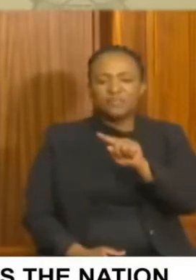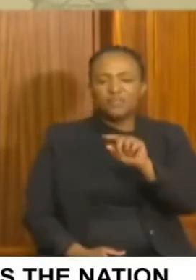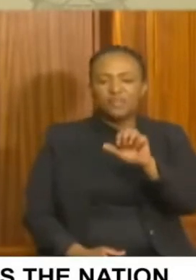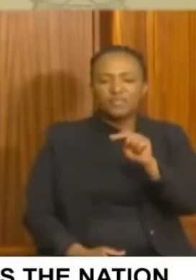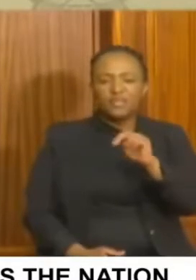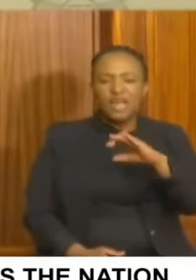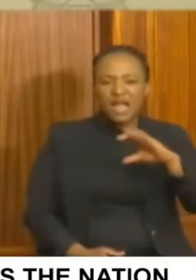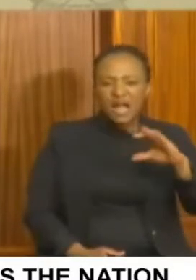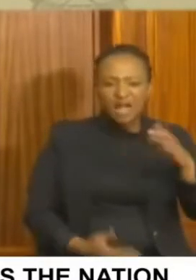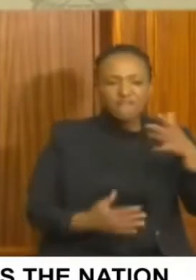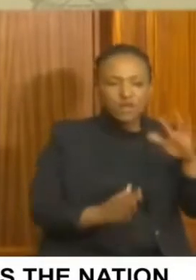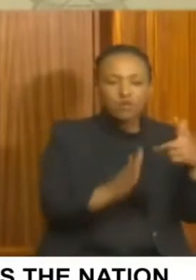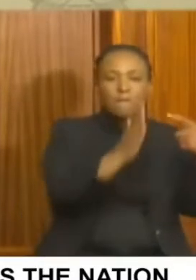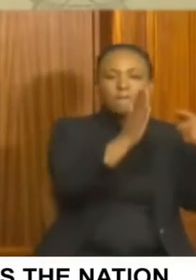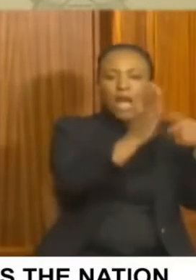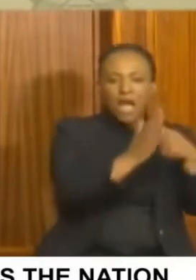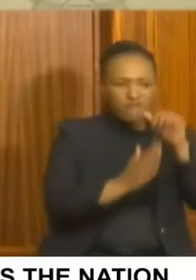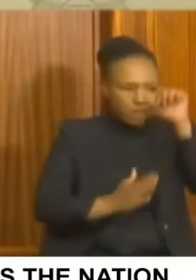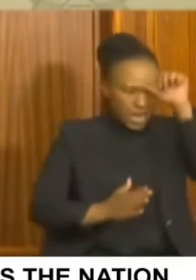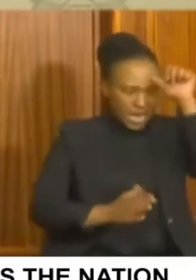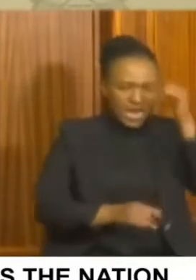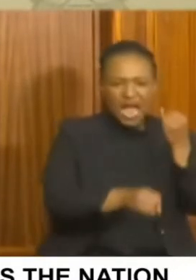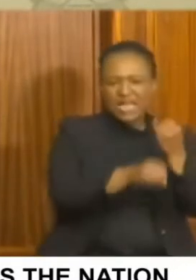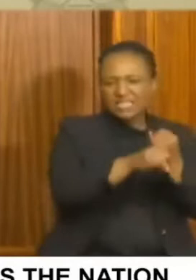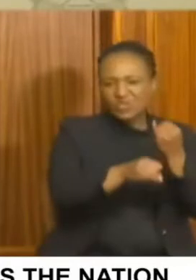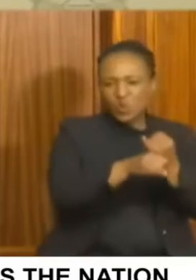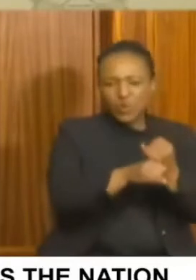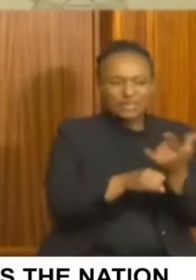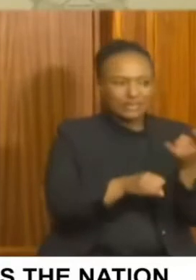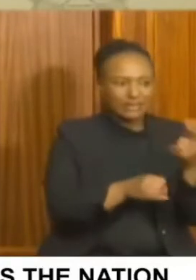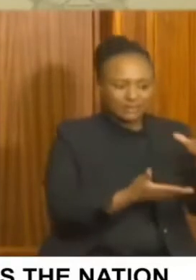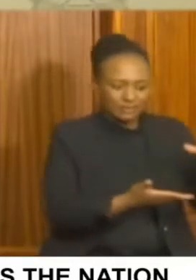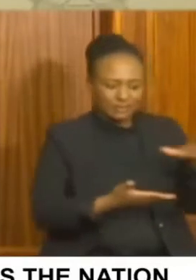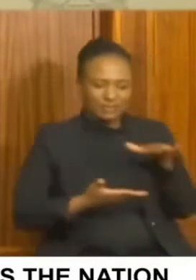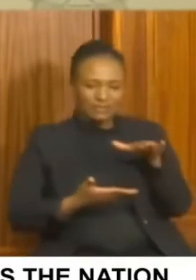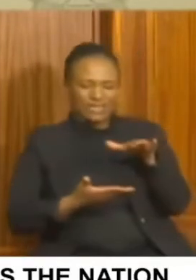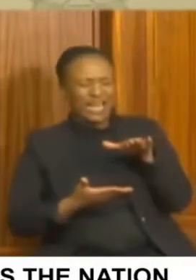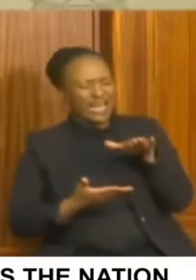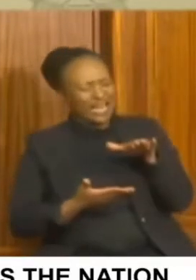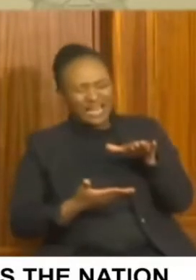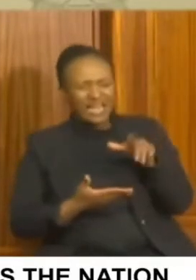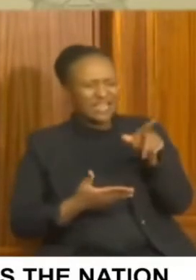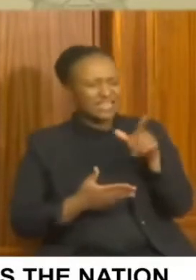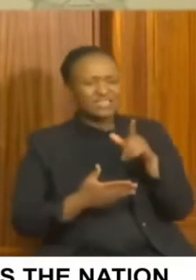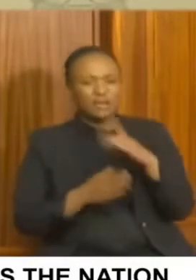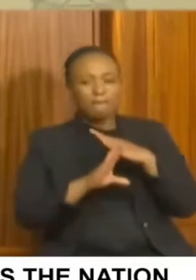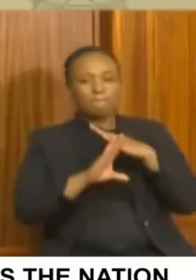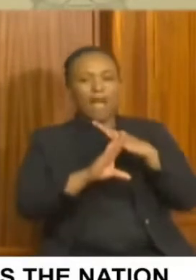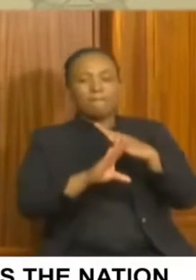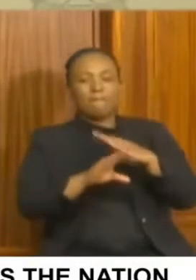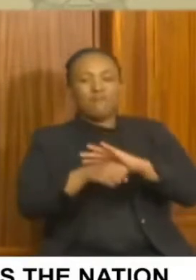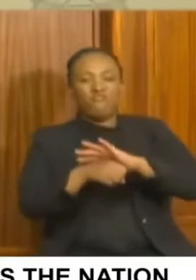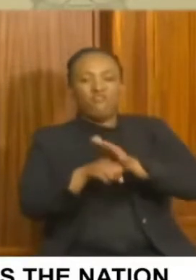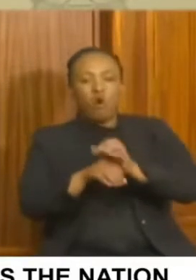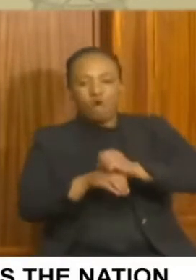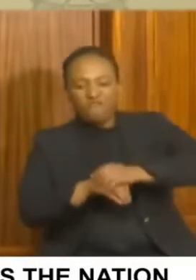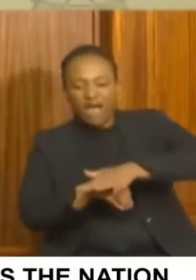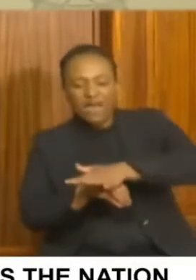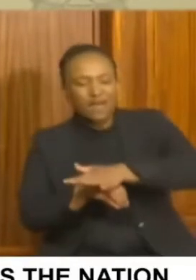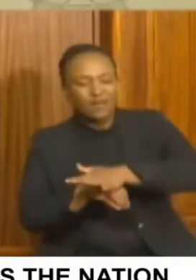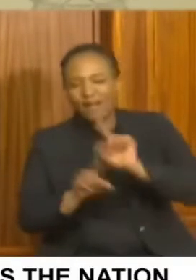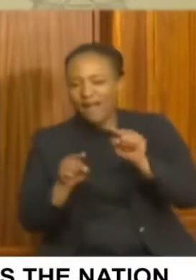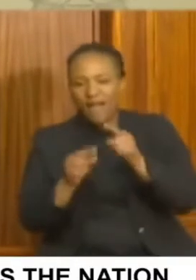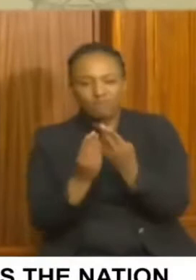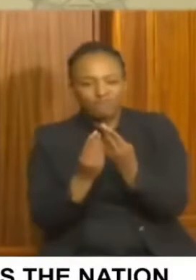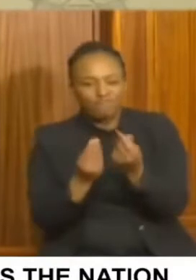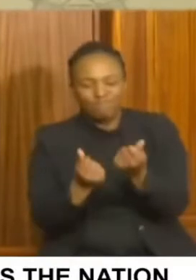had procured from the Serum Institute of India did not provide sufficient protection against the variant. Provided some protection.